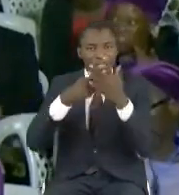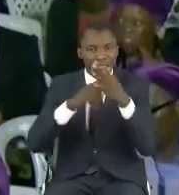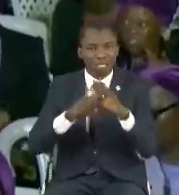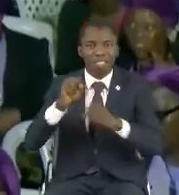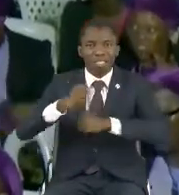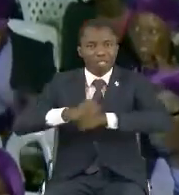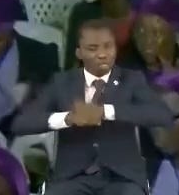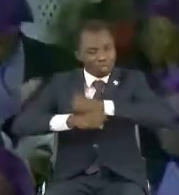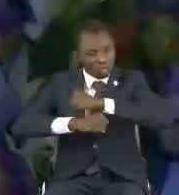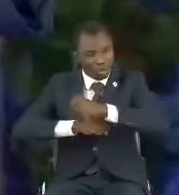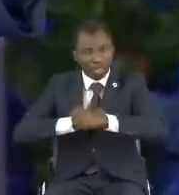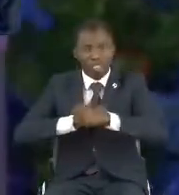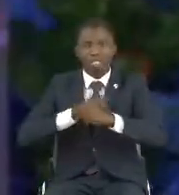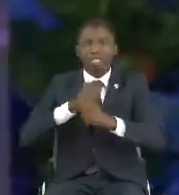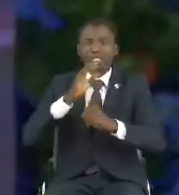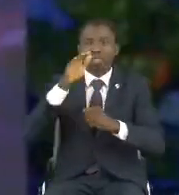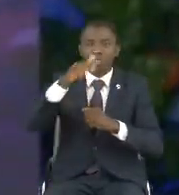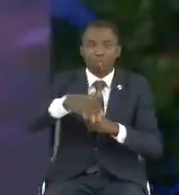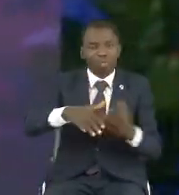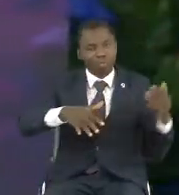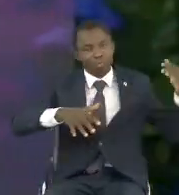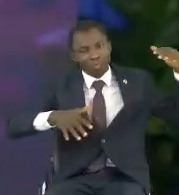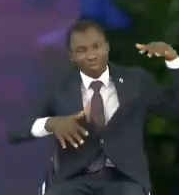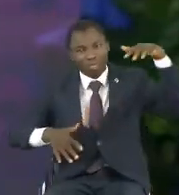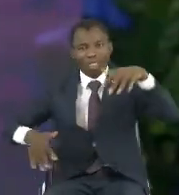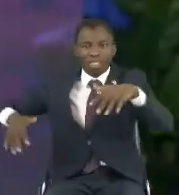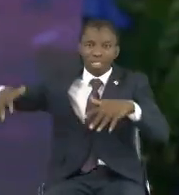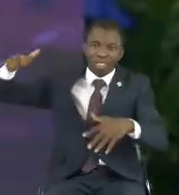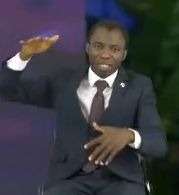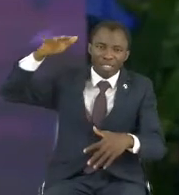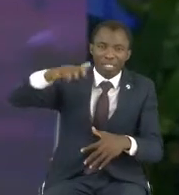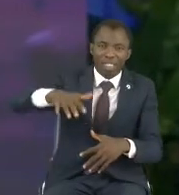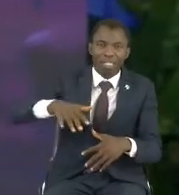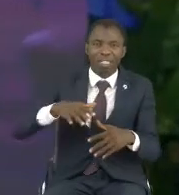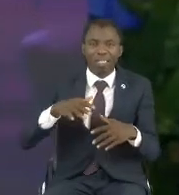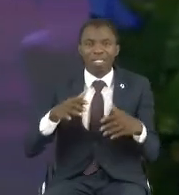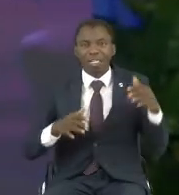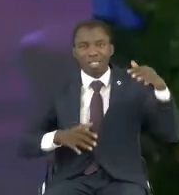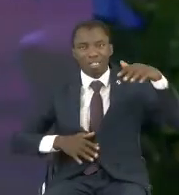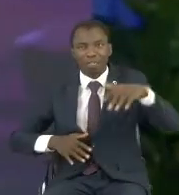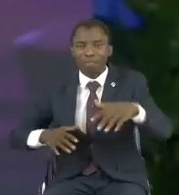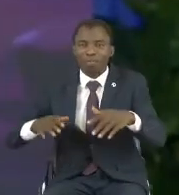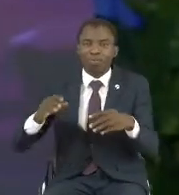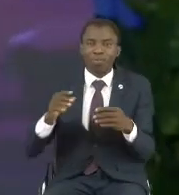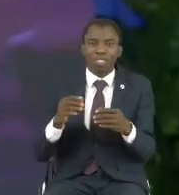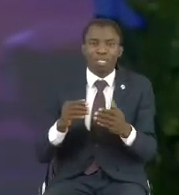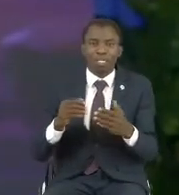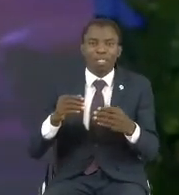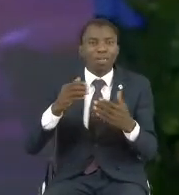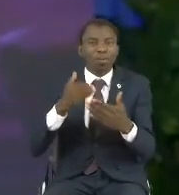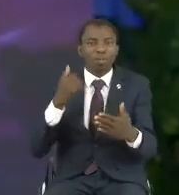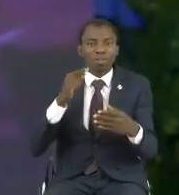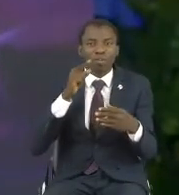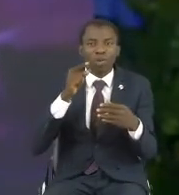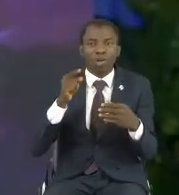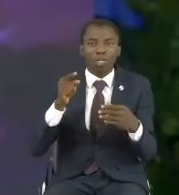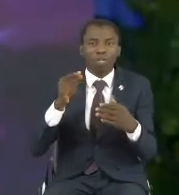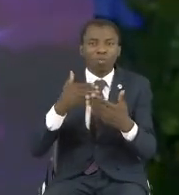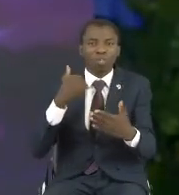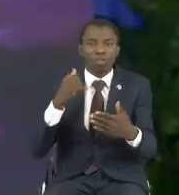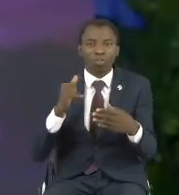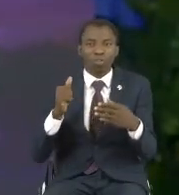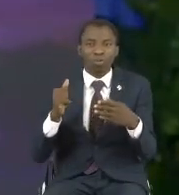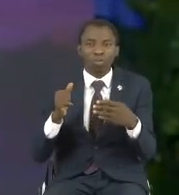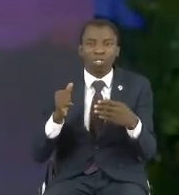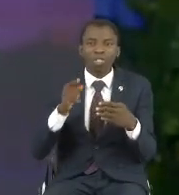swimming. Before you got to one taste of the length you are to swim, already you are gasping